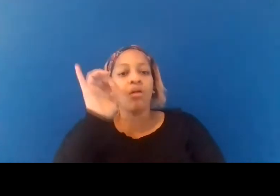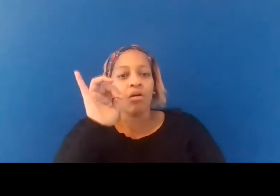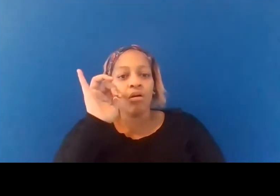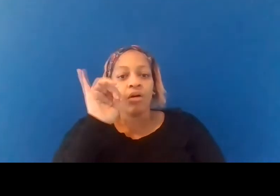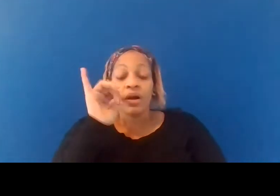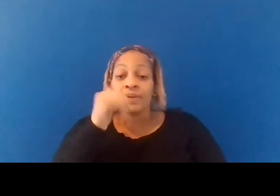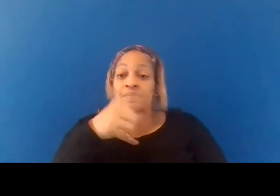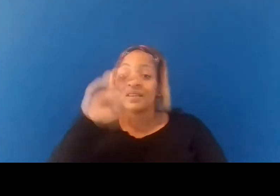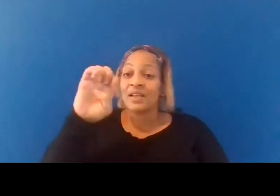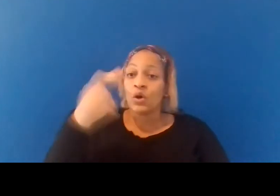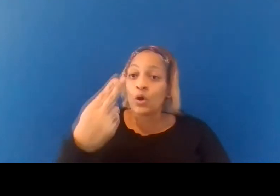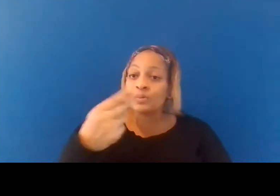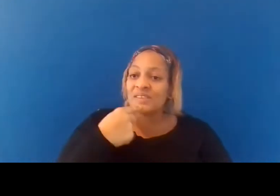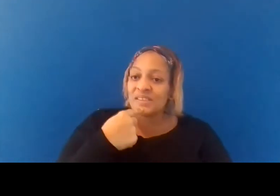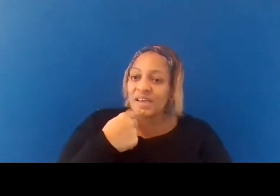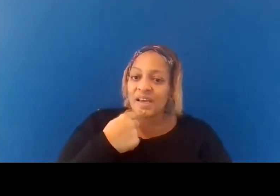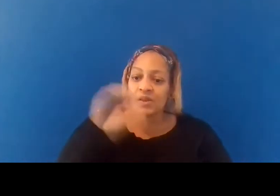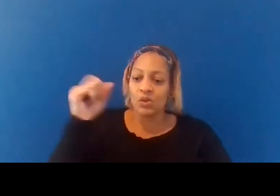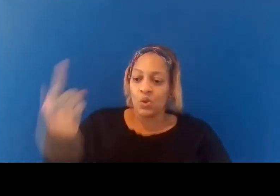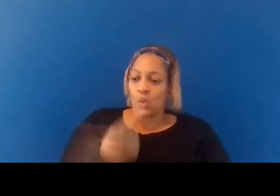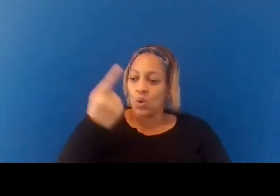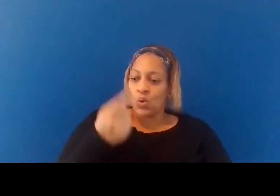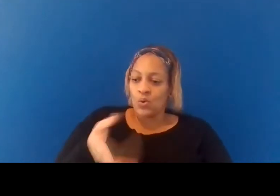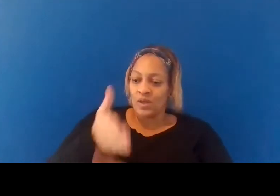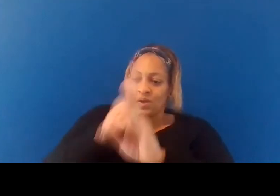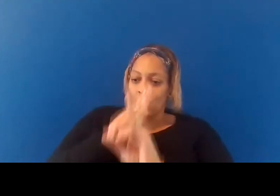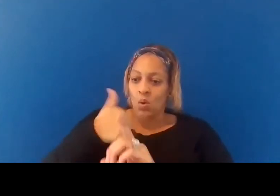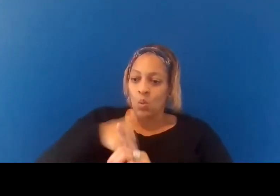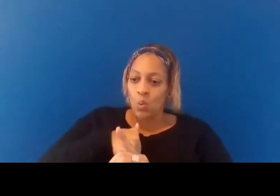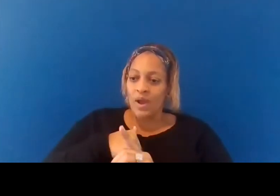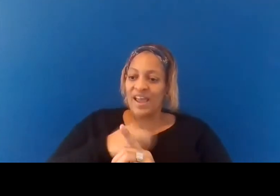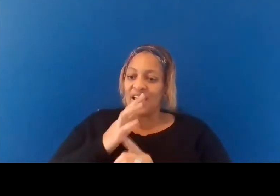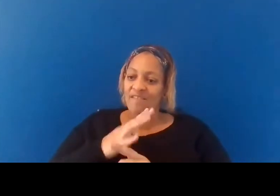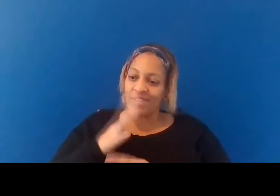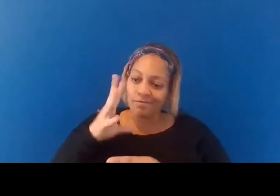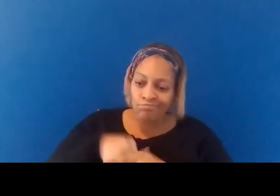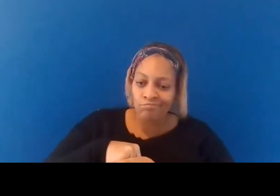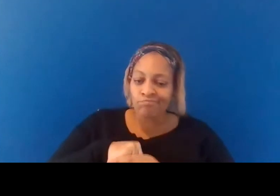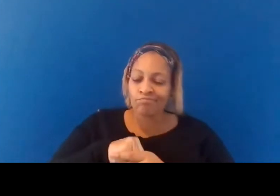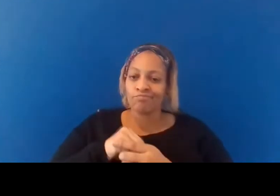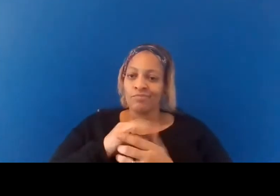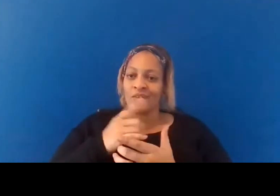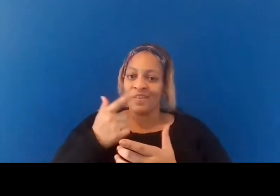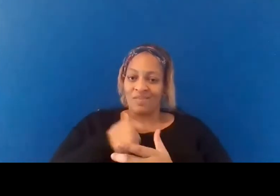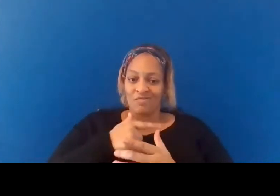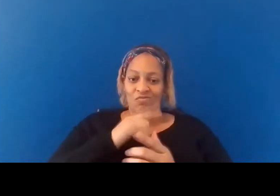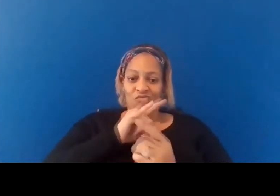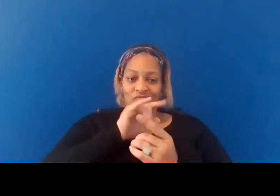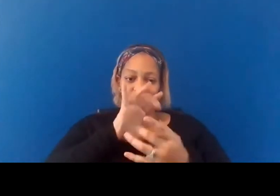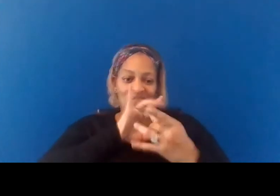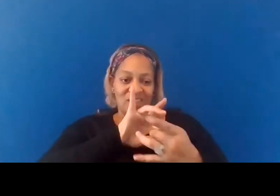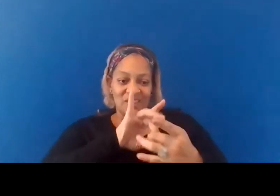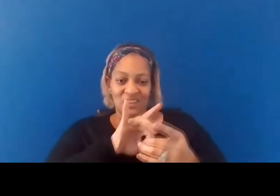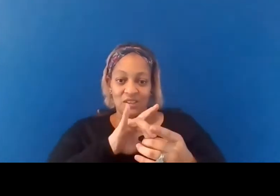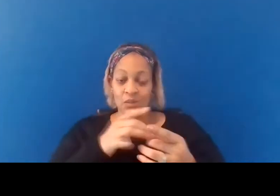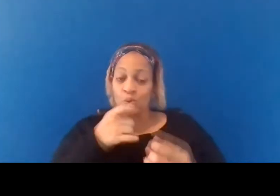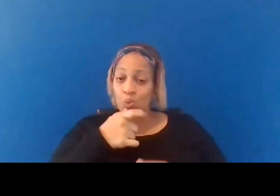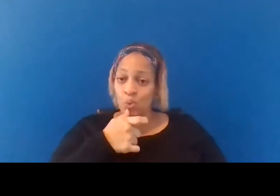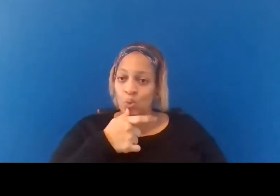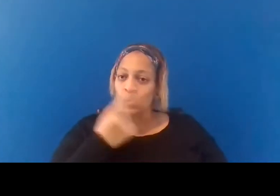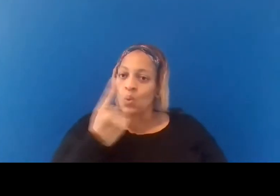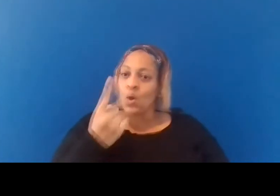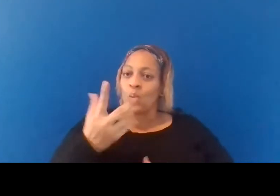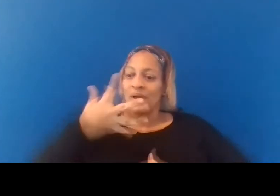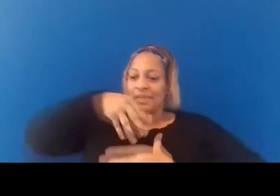only God we will have an intimate relationship with or truly know is the one we embody. You have to be aware